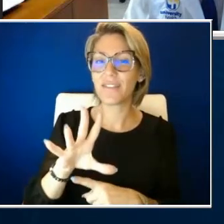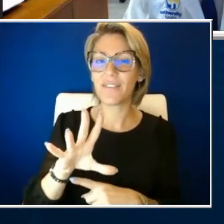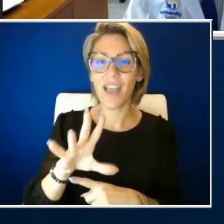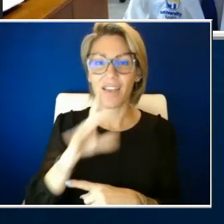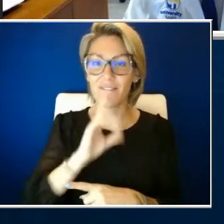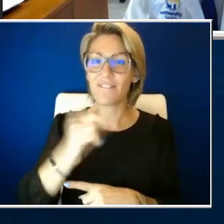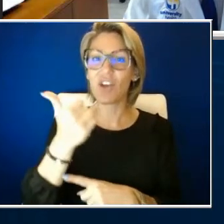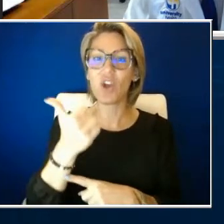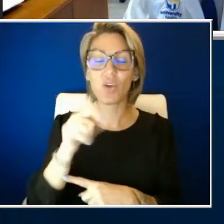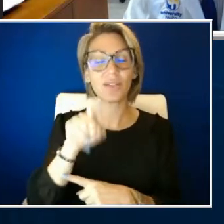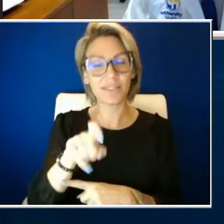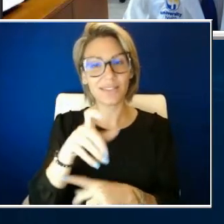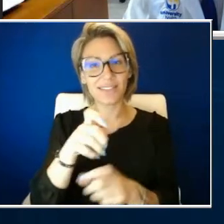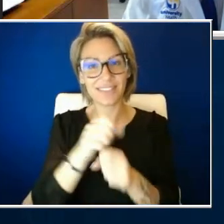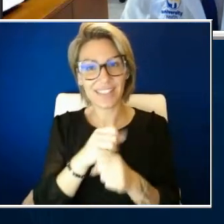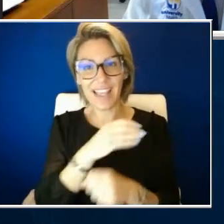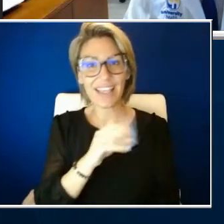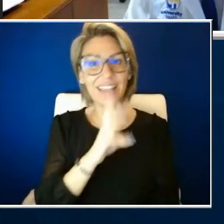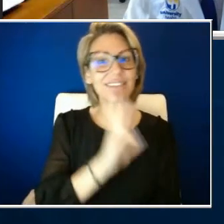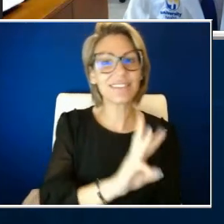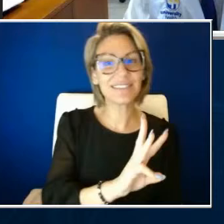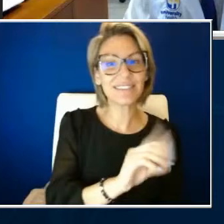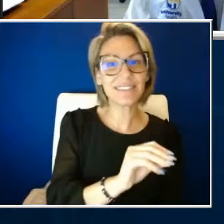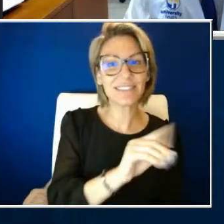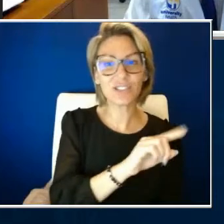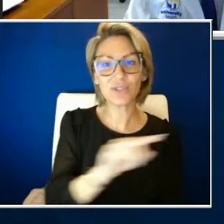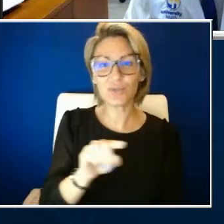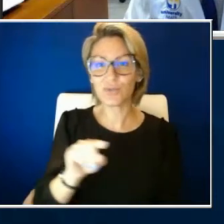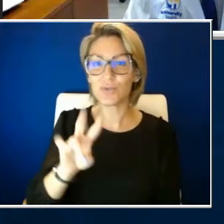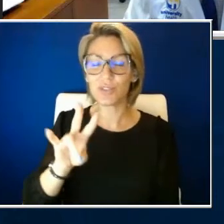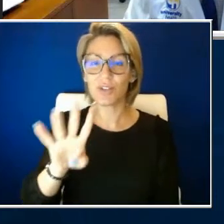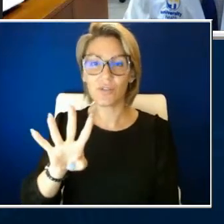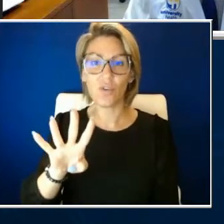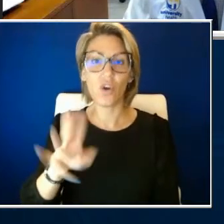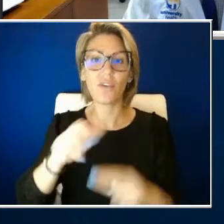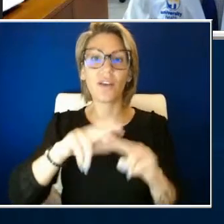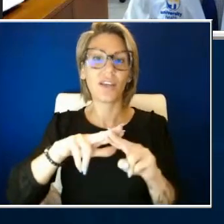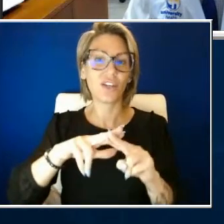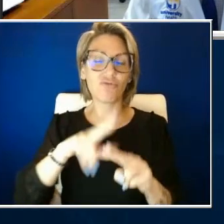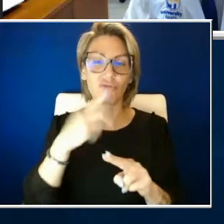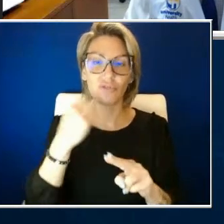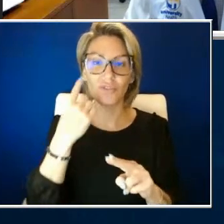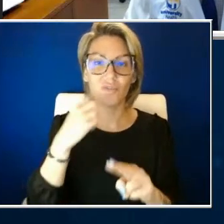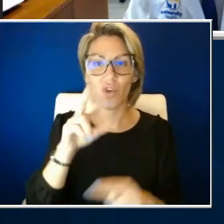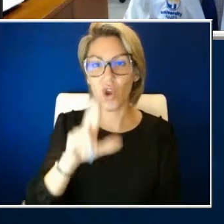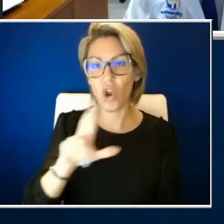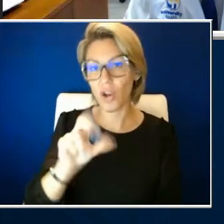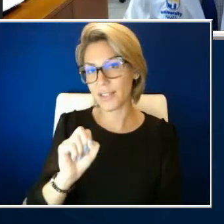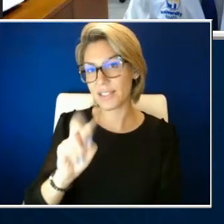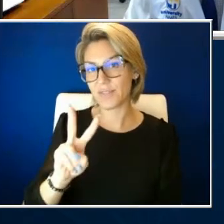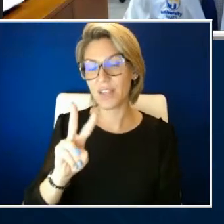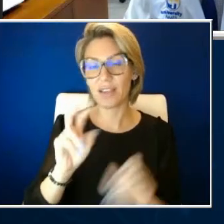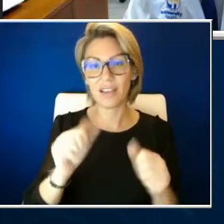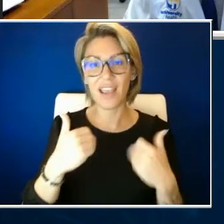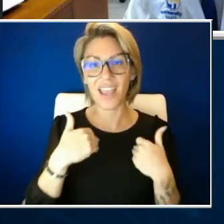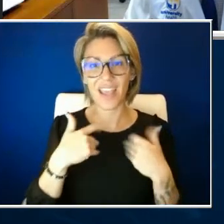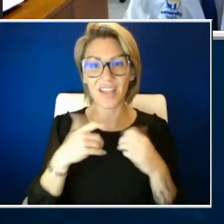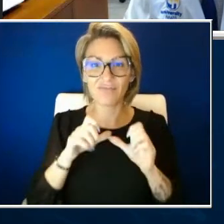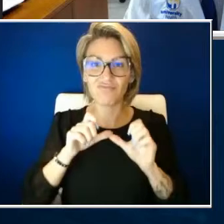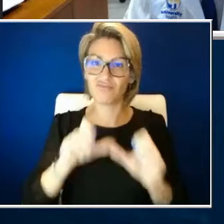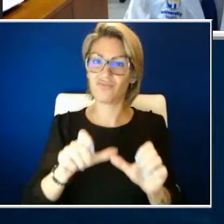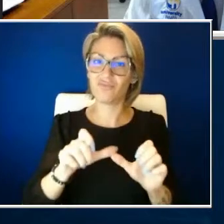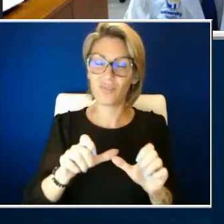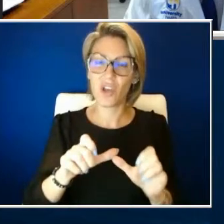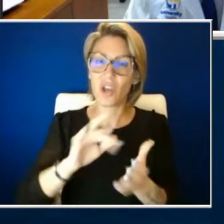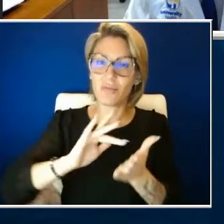people ages 60 to 74 who had increased risk of severe RSV, meaning they have certain chronic medical conditions like a heart